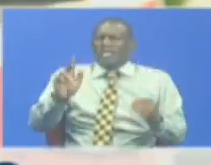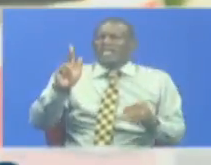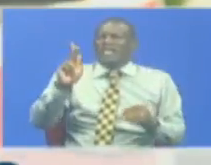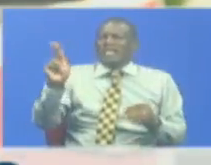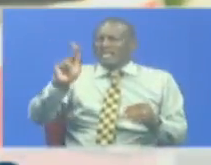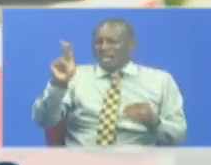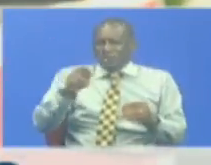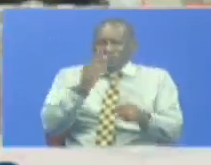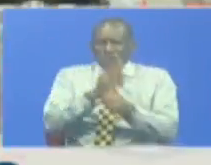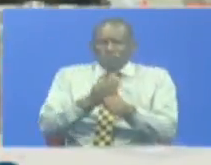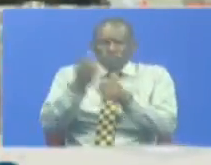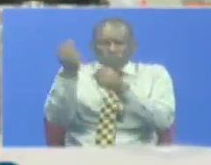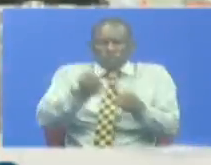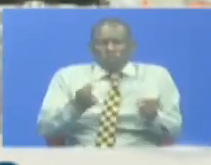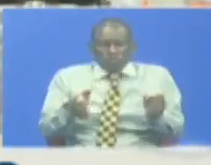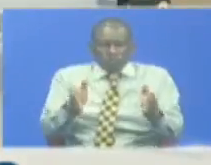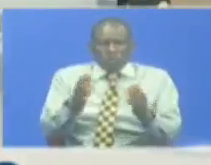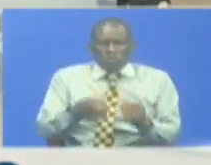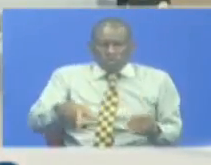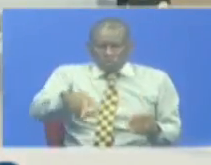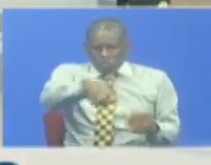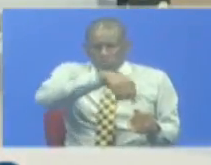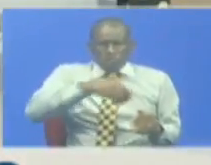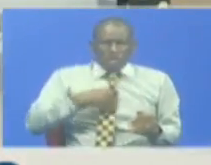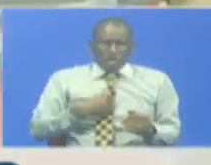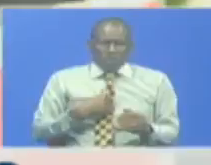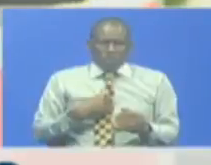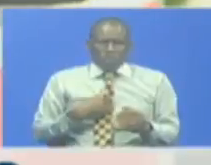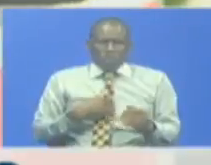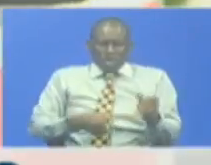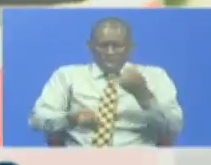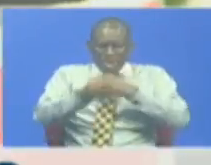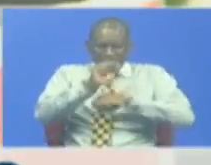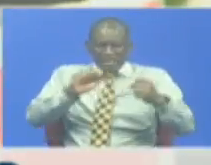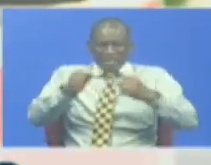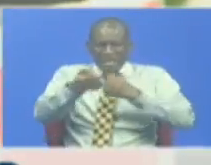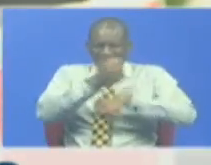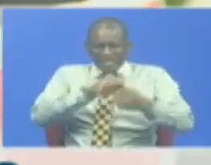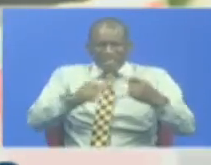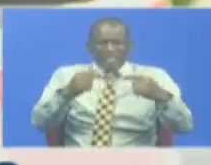using Ngong Road. We have taken the necessary